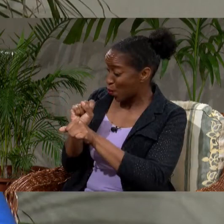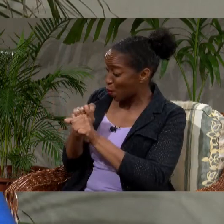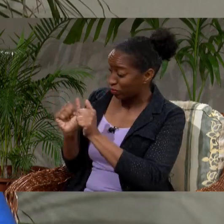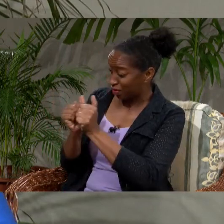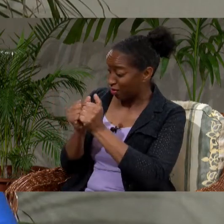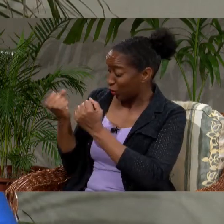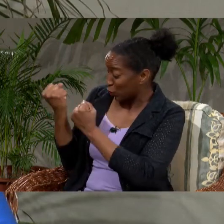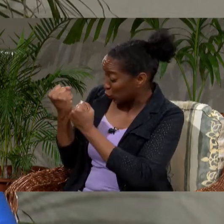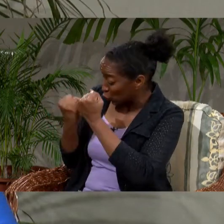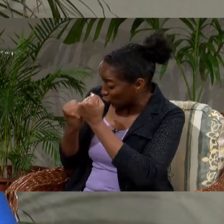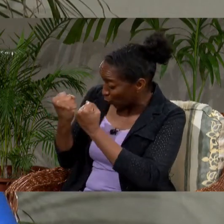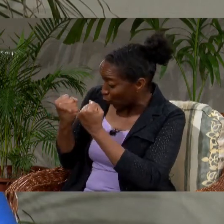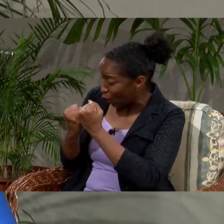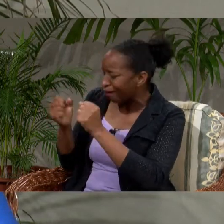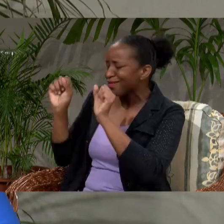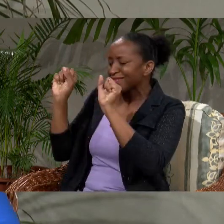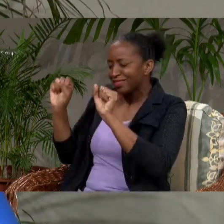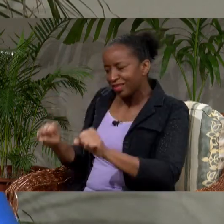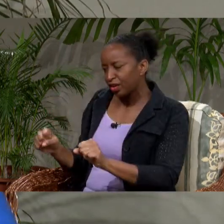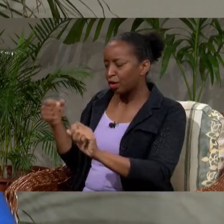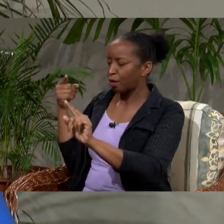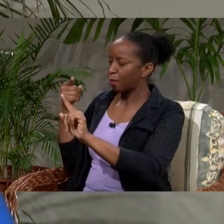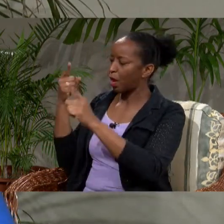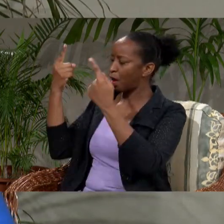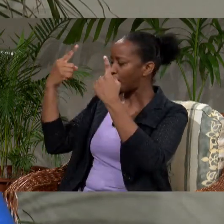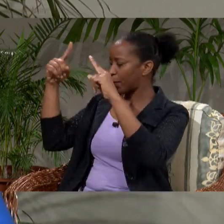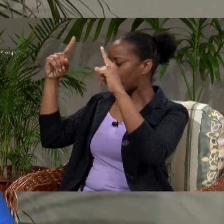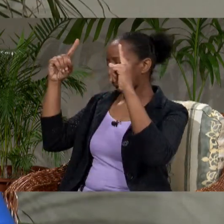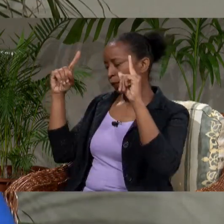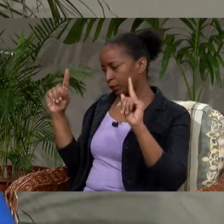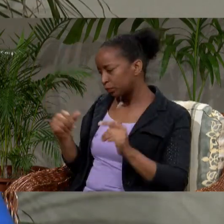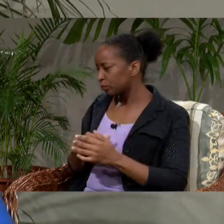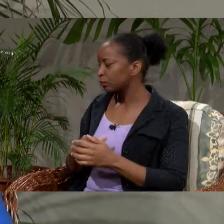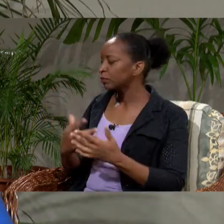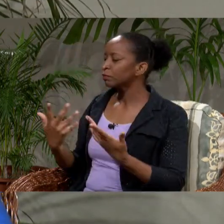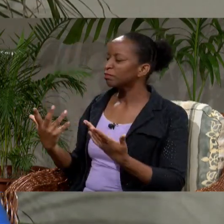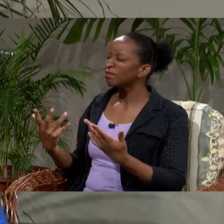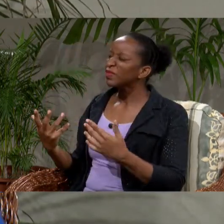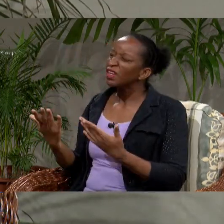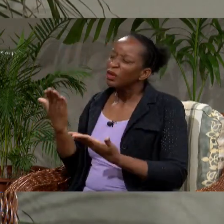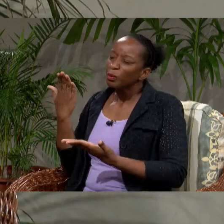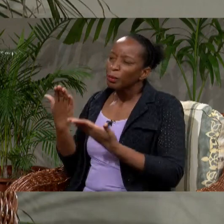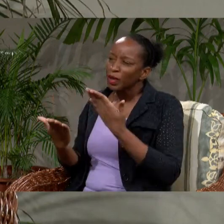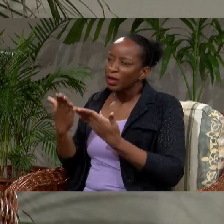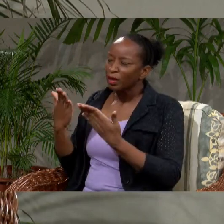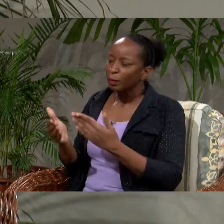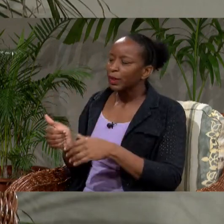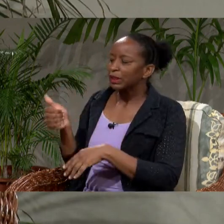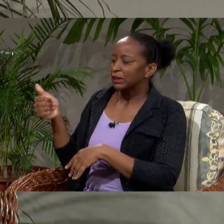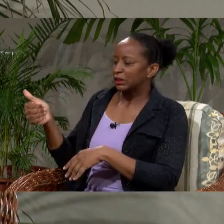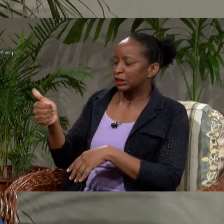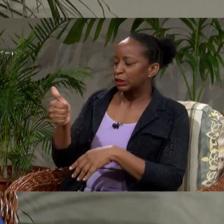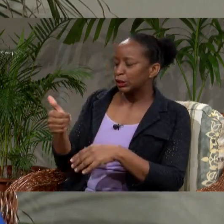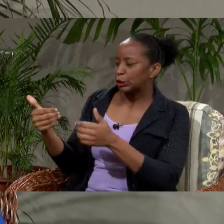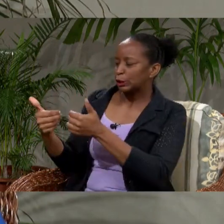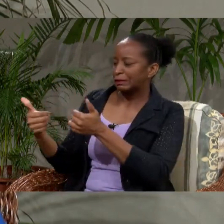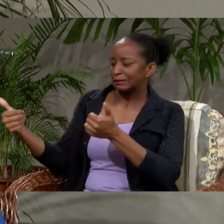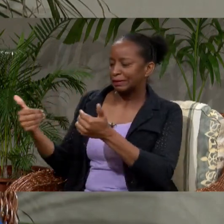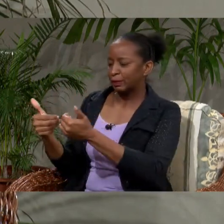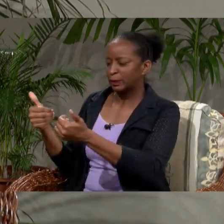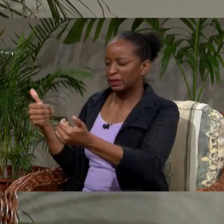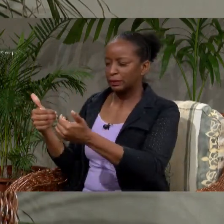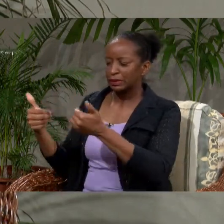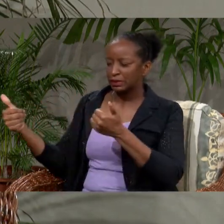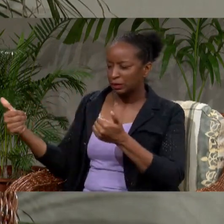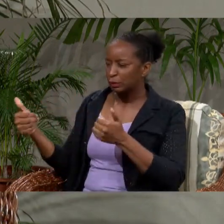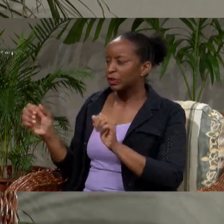one trying to do their own thing, they will always cause this separation. We will not be